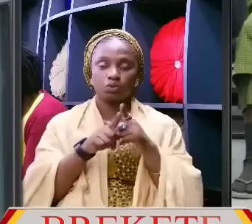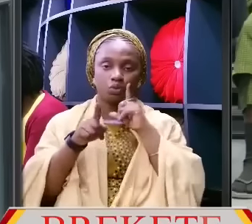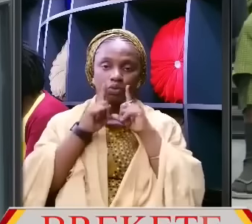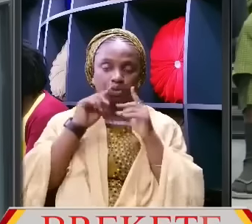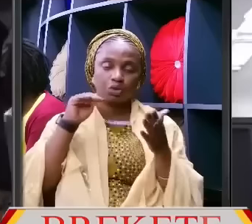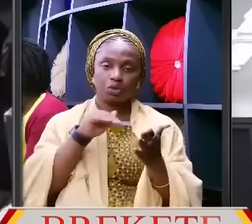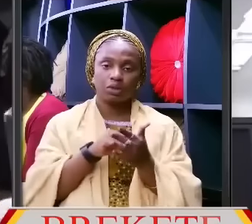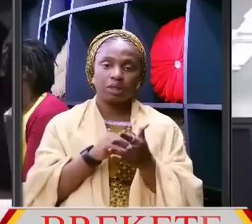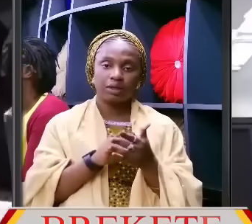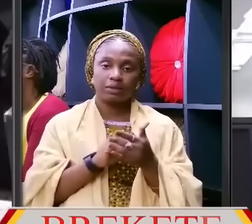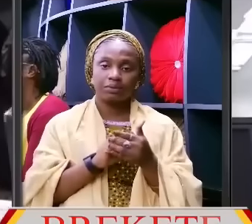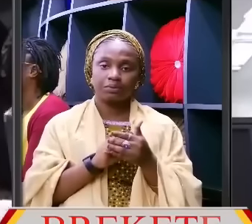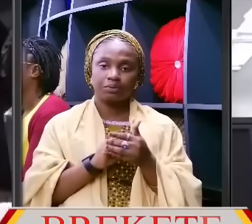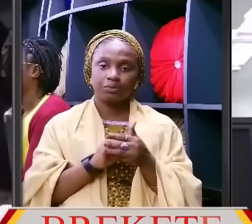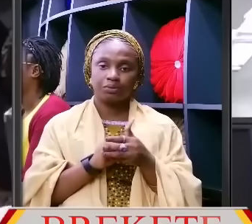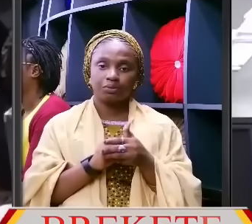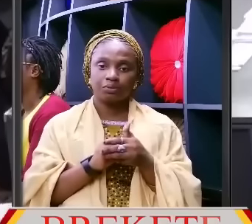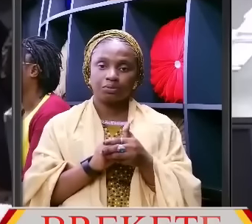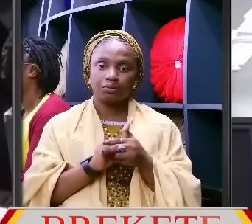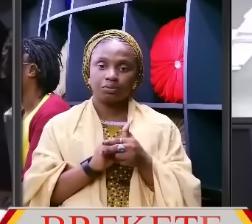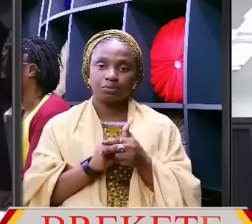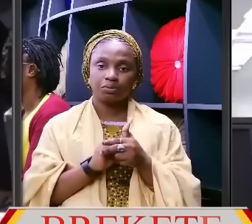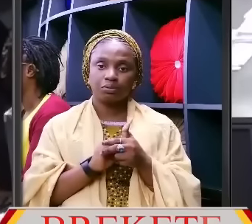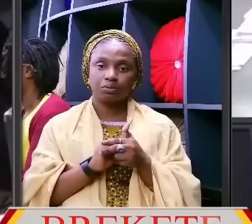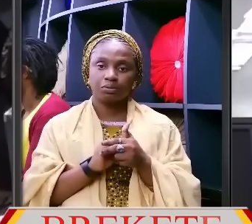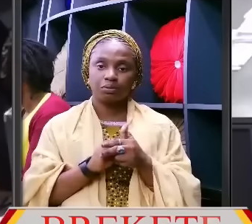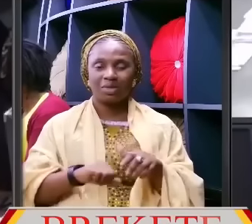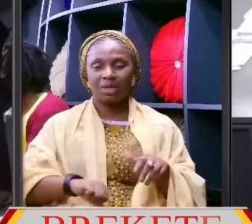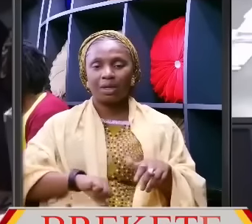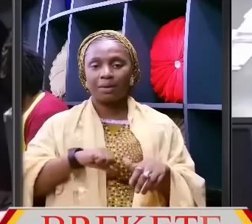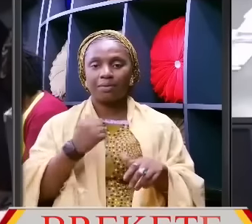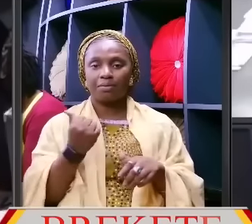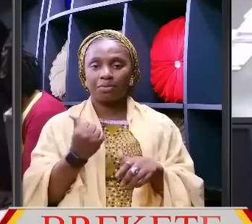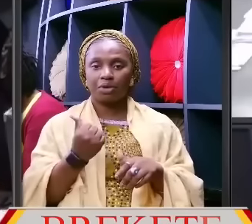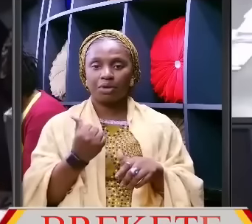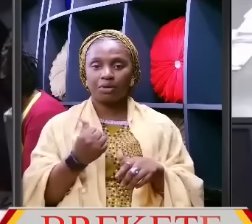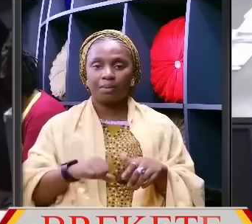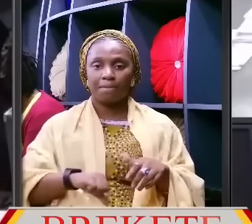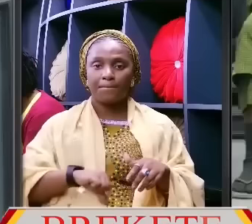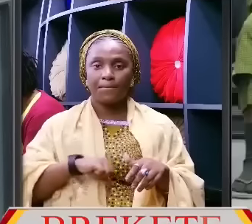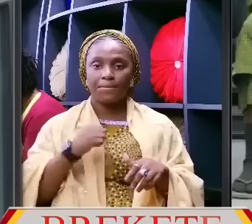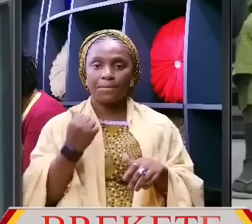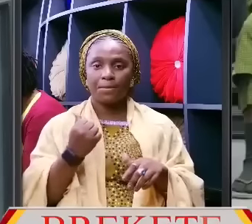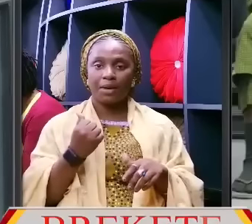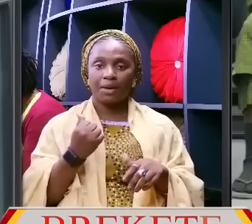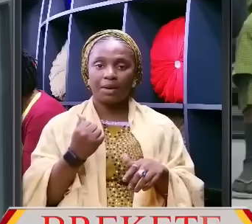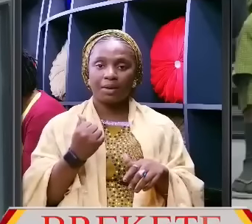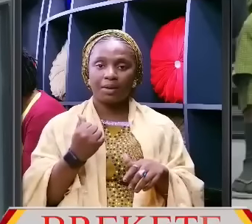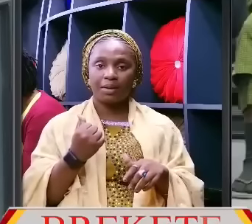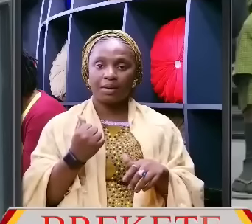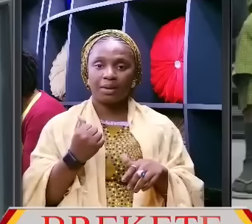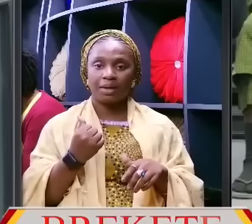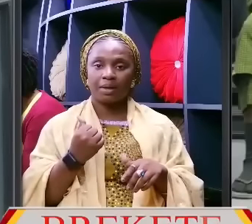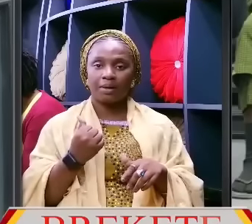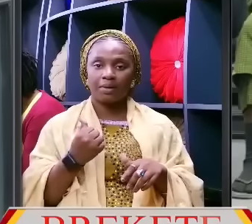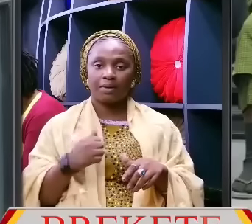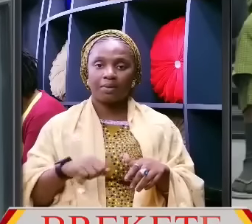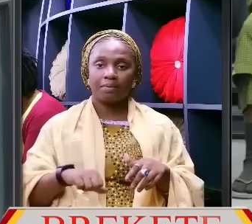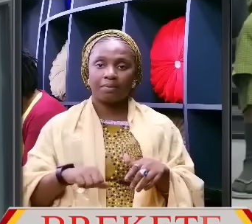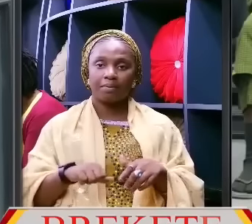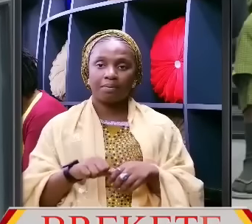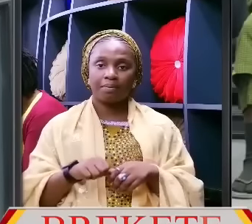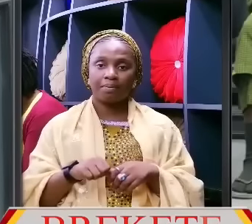is. Which me, I just want to talk now. Pride. It be like say pride. Ordinary or ordinary president talk one thing, say. It be